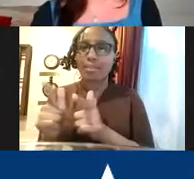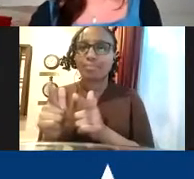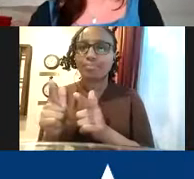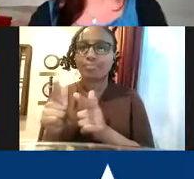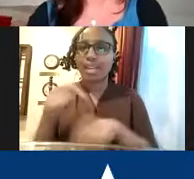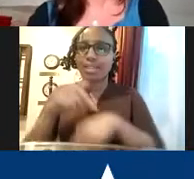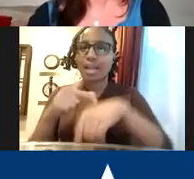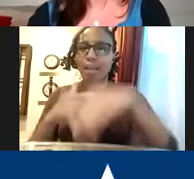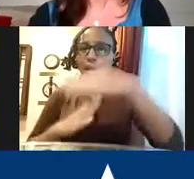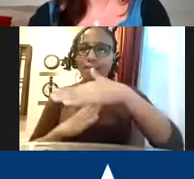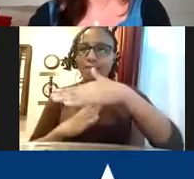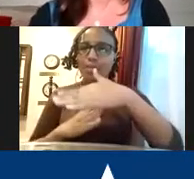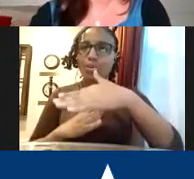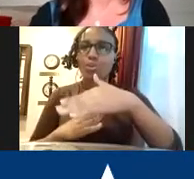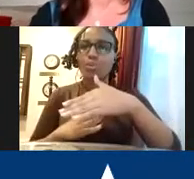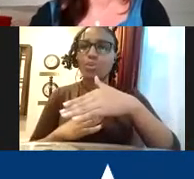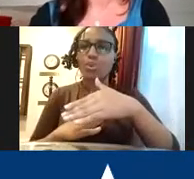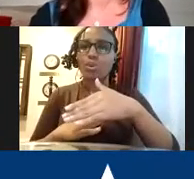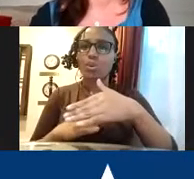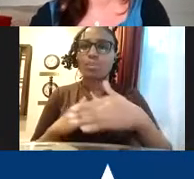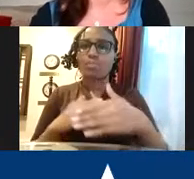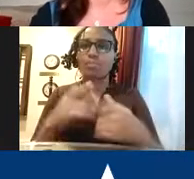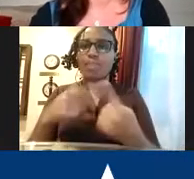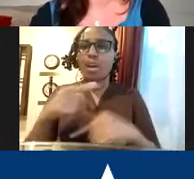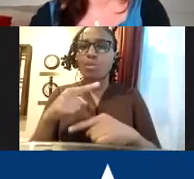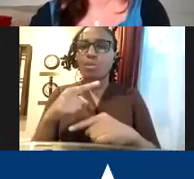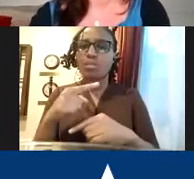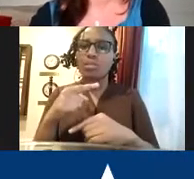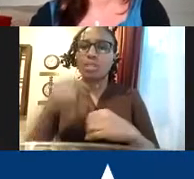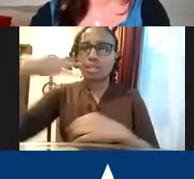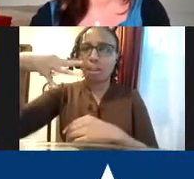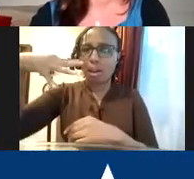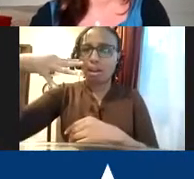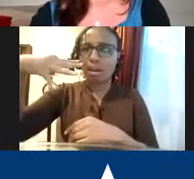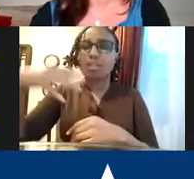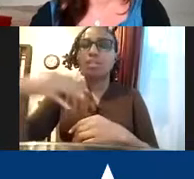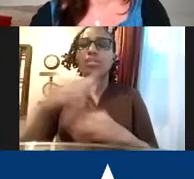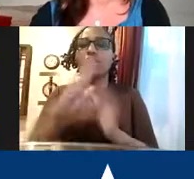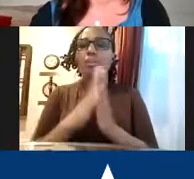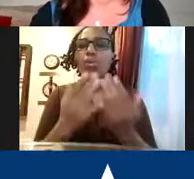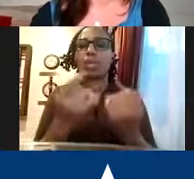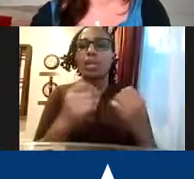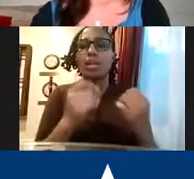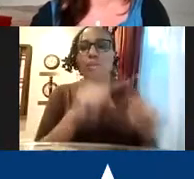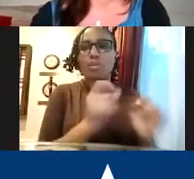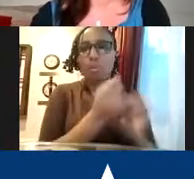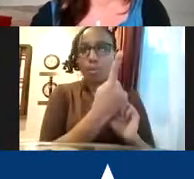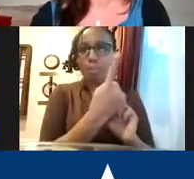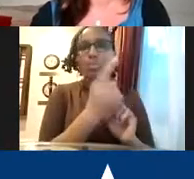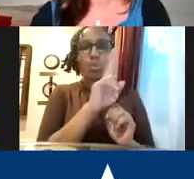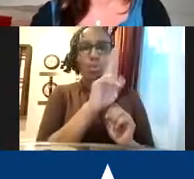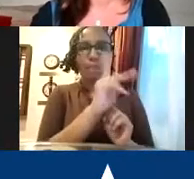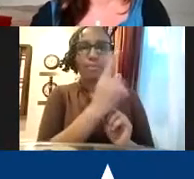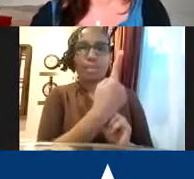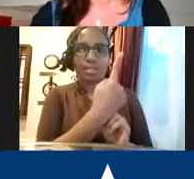probably in Glasgow around the summer, and the book came out that year in November. So it came out in 2019 and in the UK first. So I already had a sense of what,